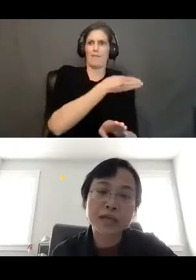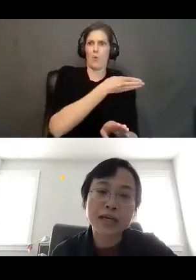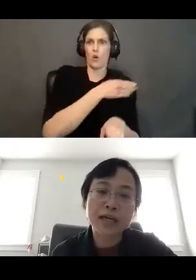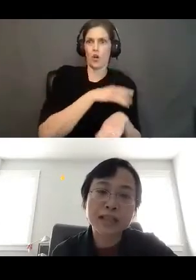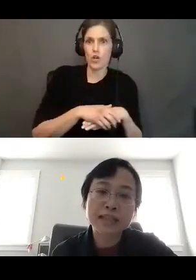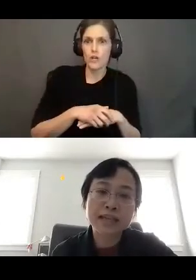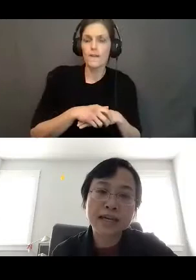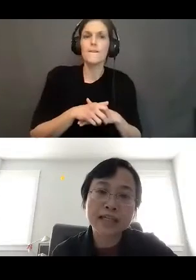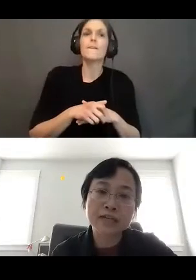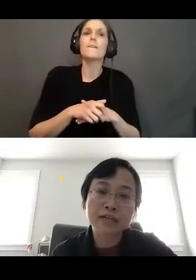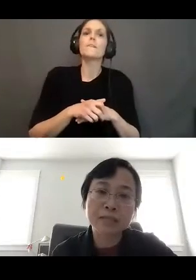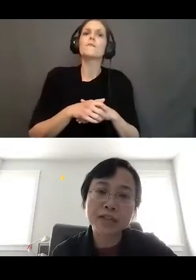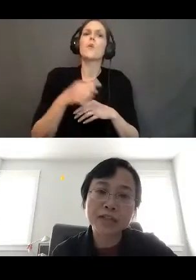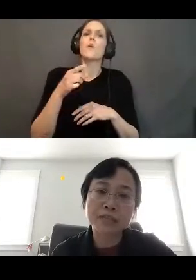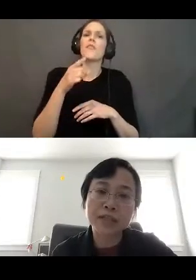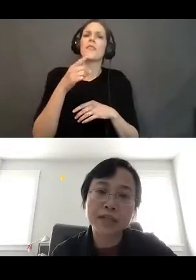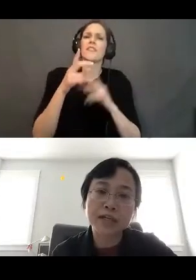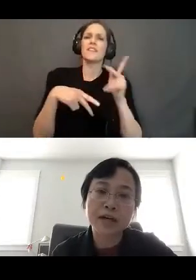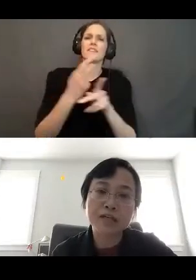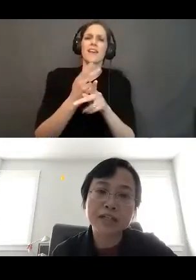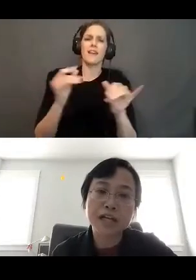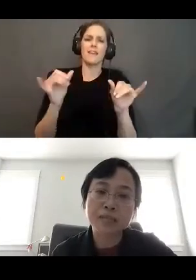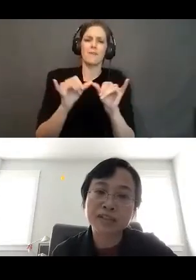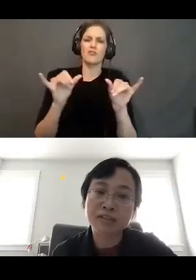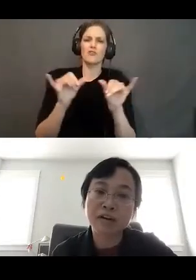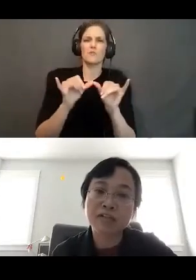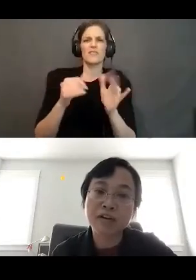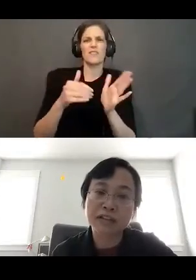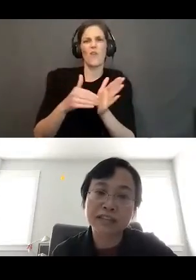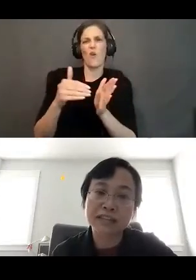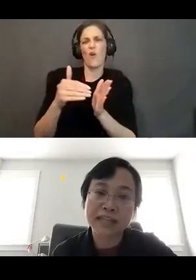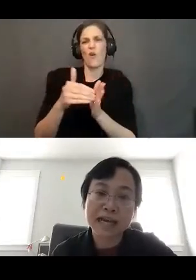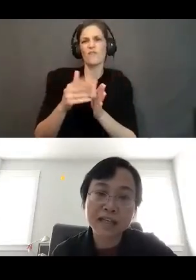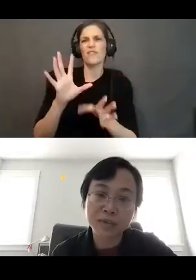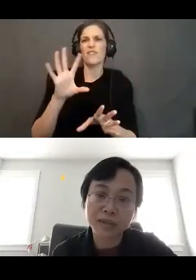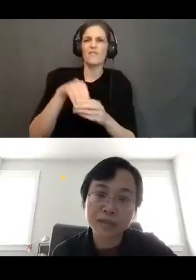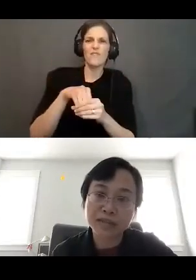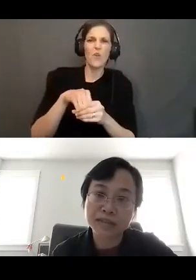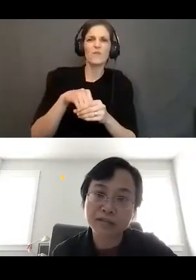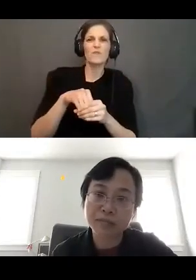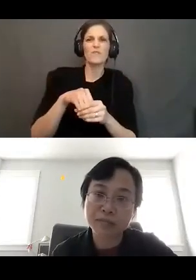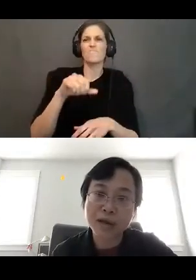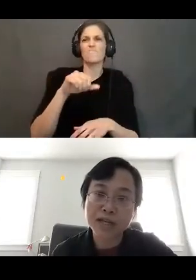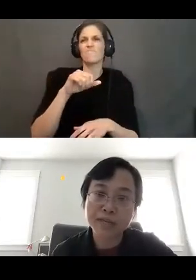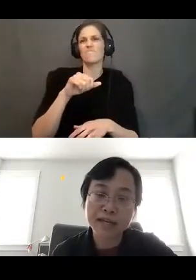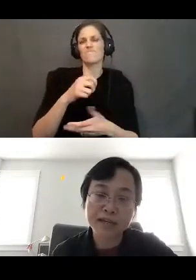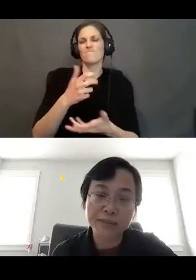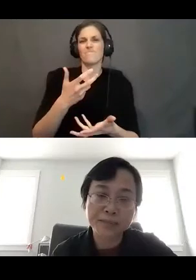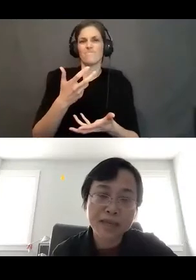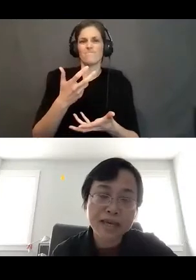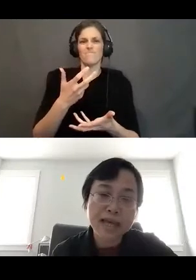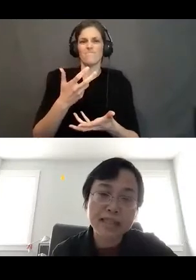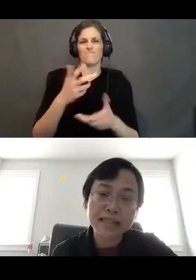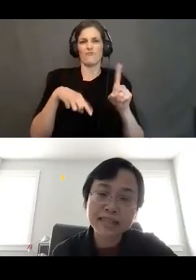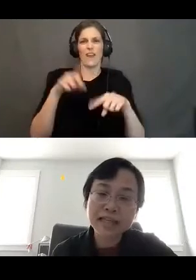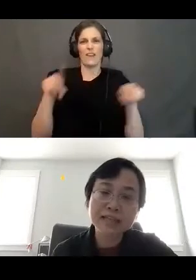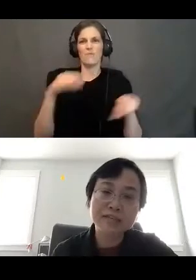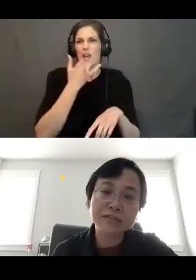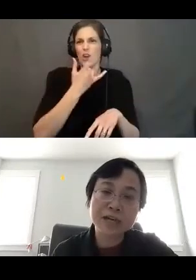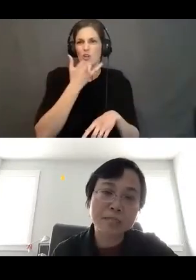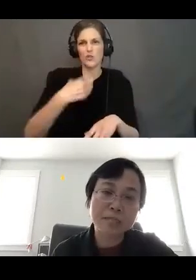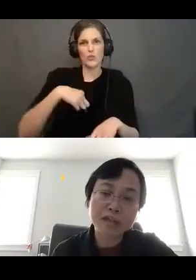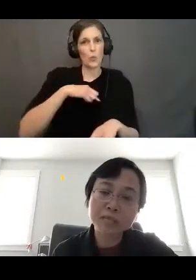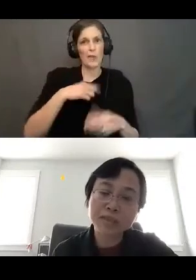therefore, this kind of measures may oftentimes involve undesirable amount of random error. And this kind